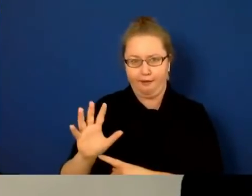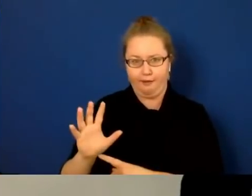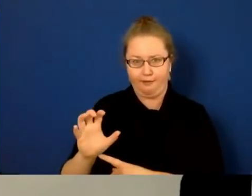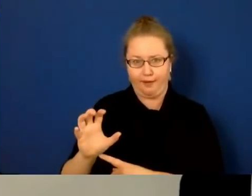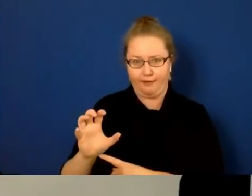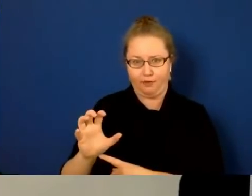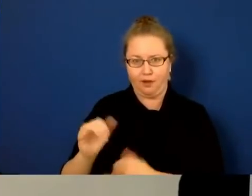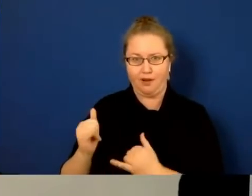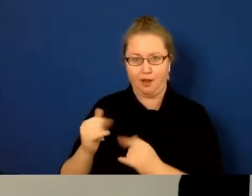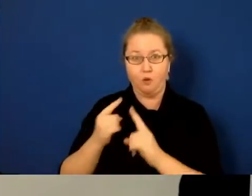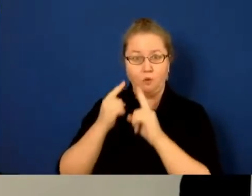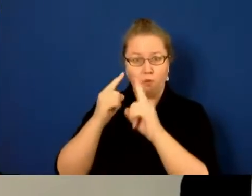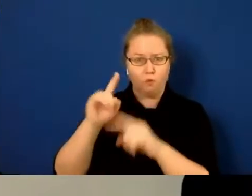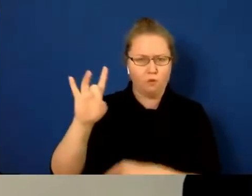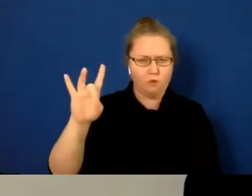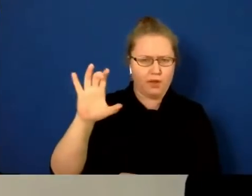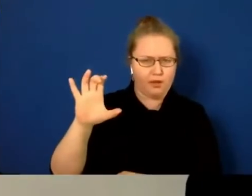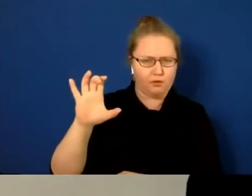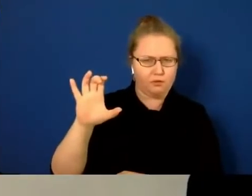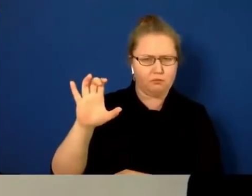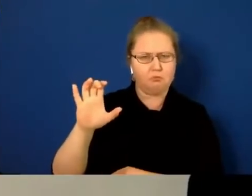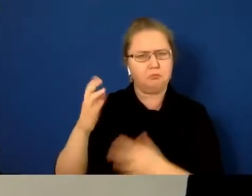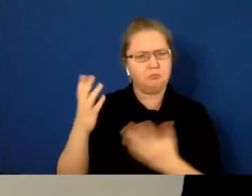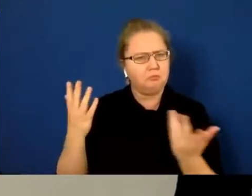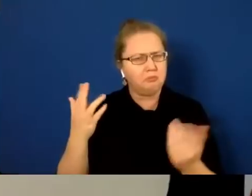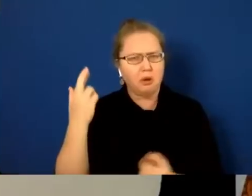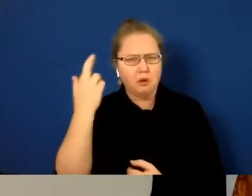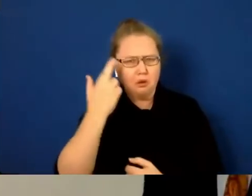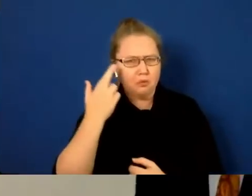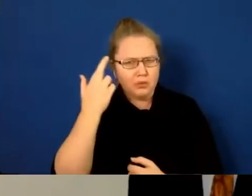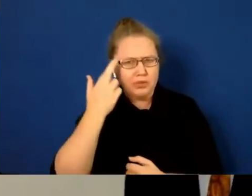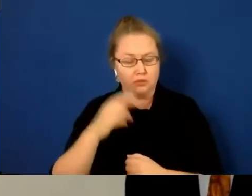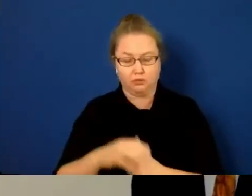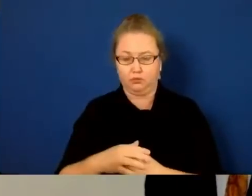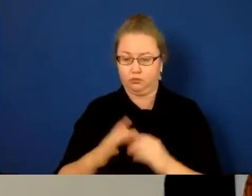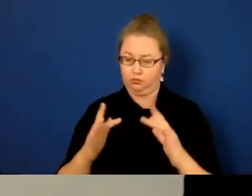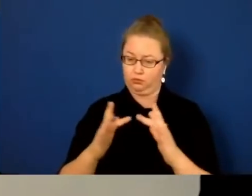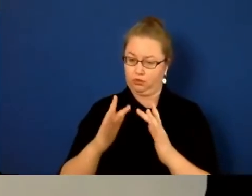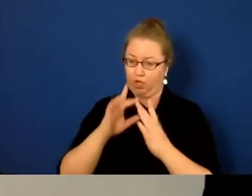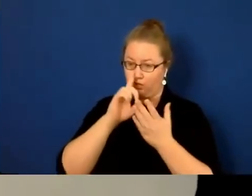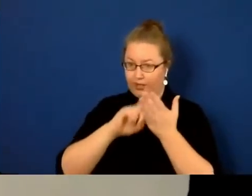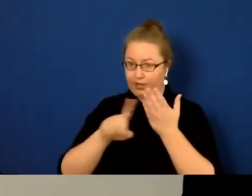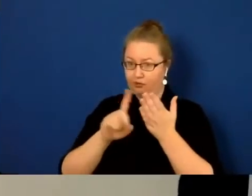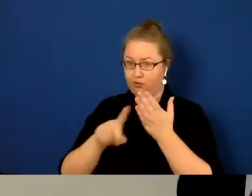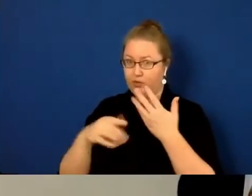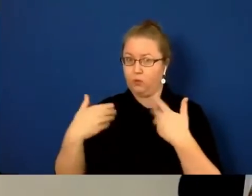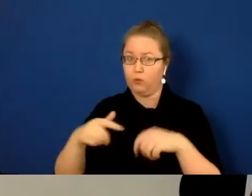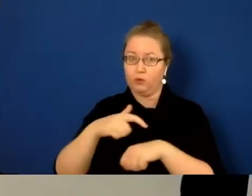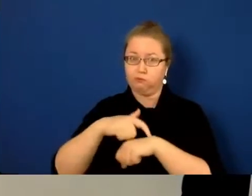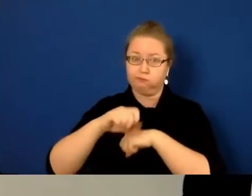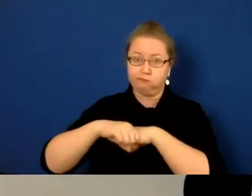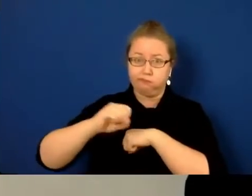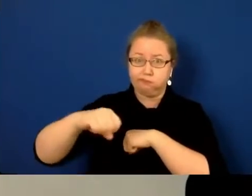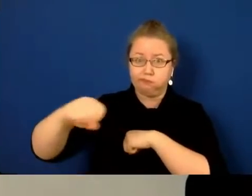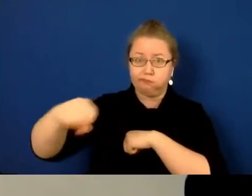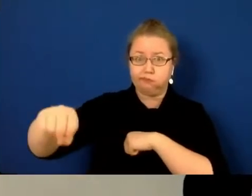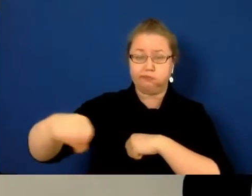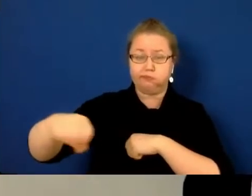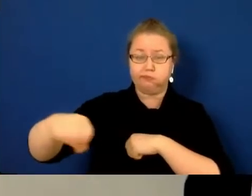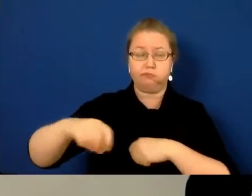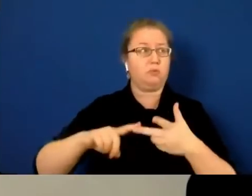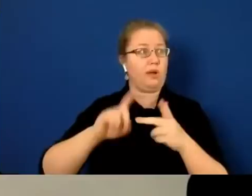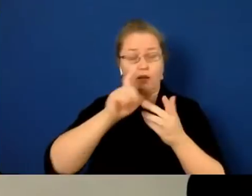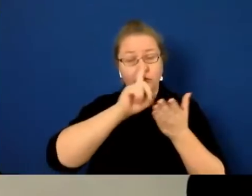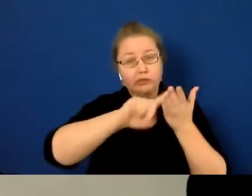human behavior that we want to support, and we know that most people are supportive of, and we want to encourage and support everybody to